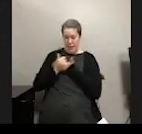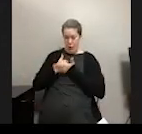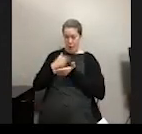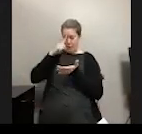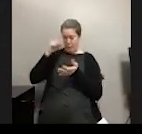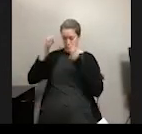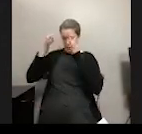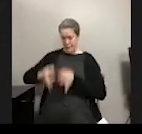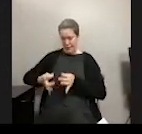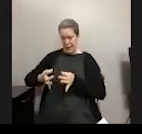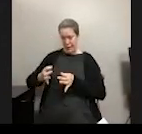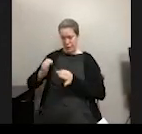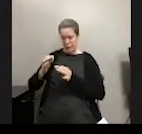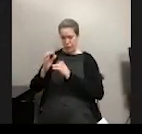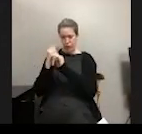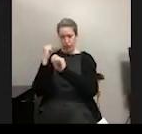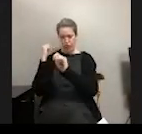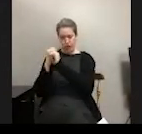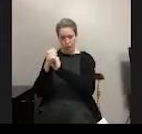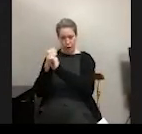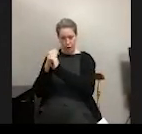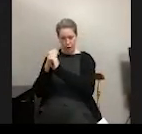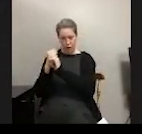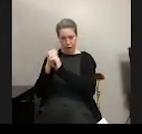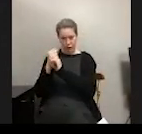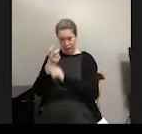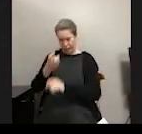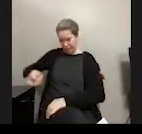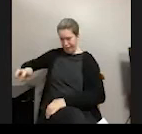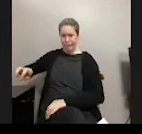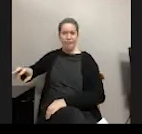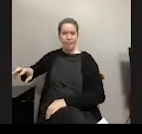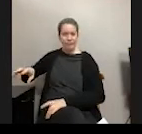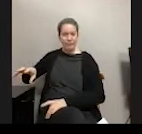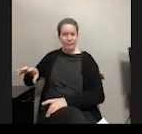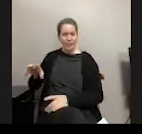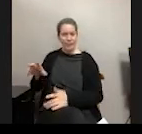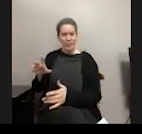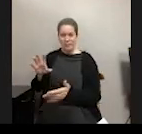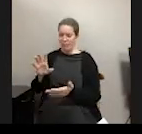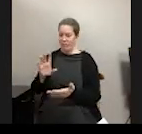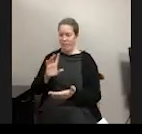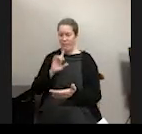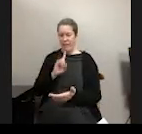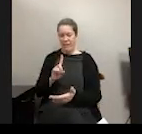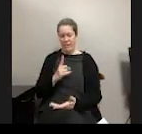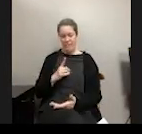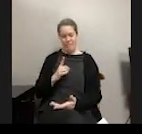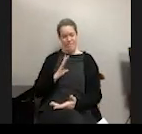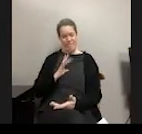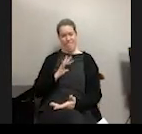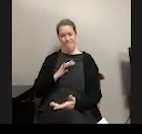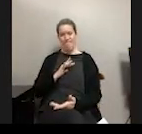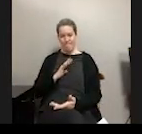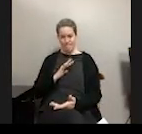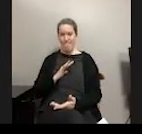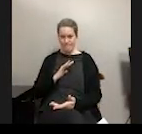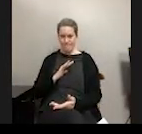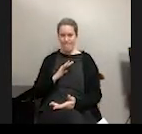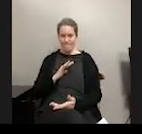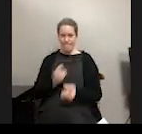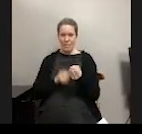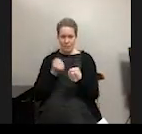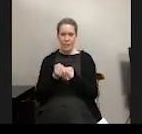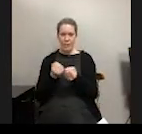now producing my project. So you never know like how things can kind of go, but I'm a big fan of that. And I know it can feel really overwhelming. I do teach a